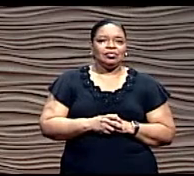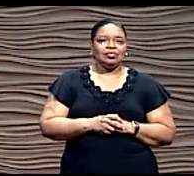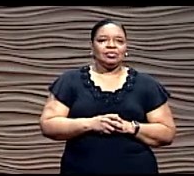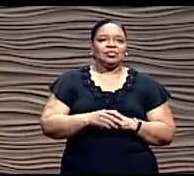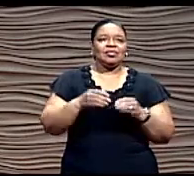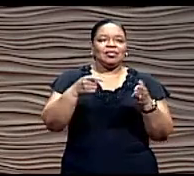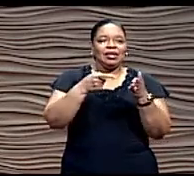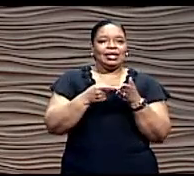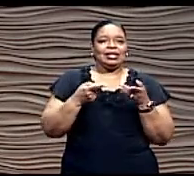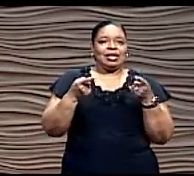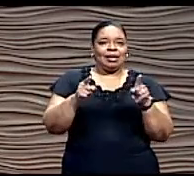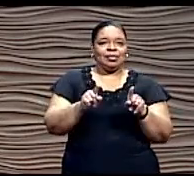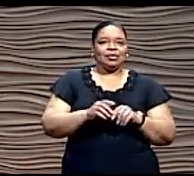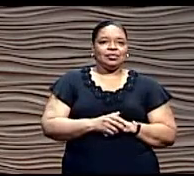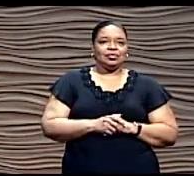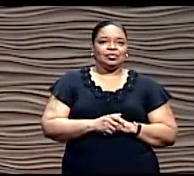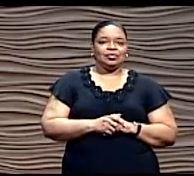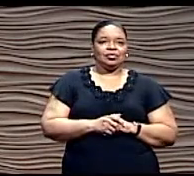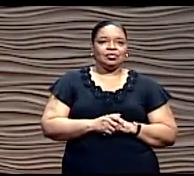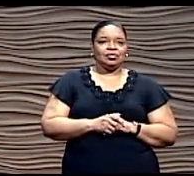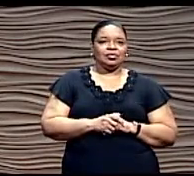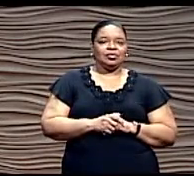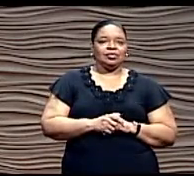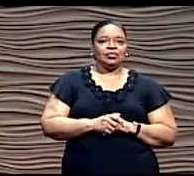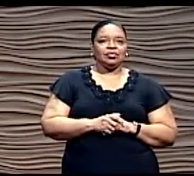This happened